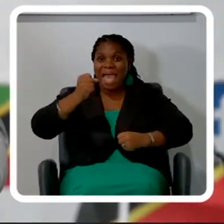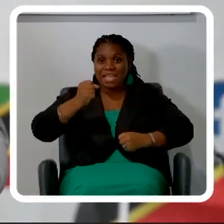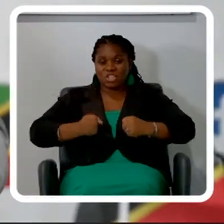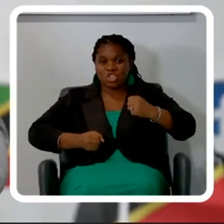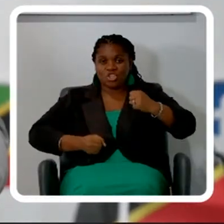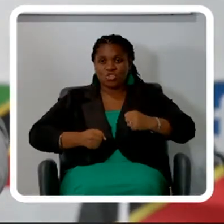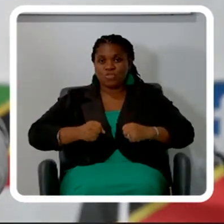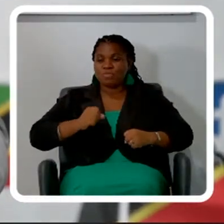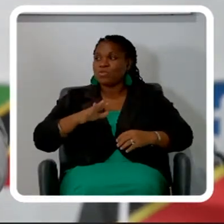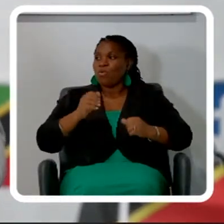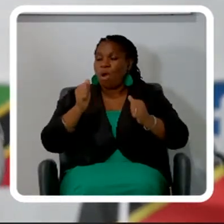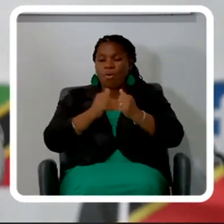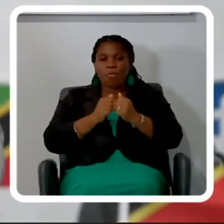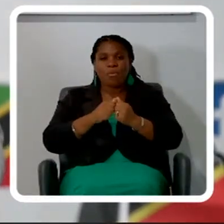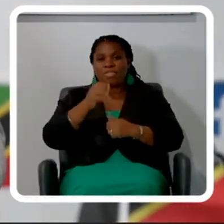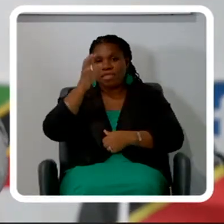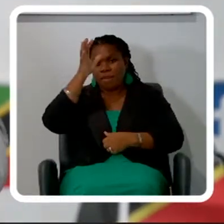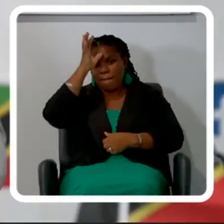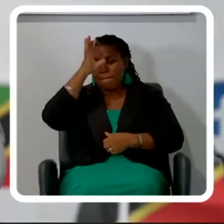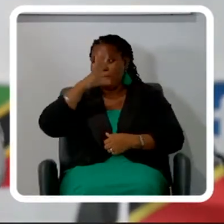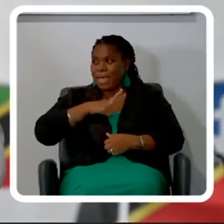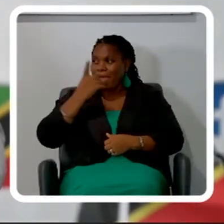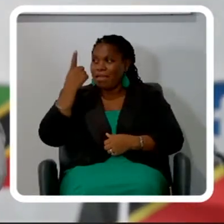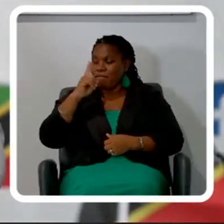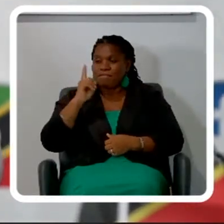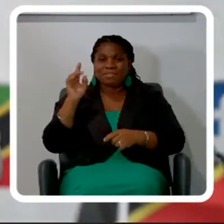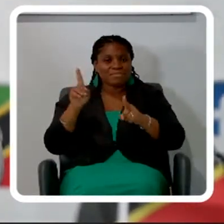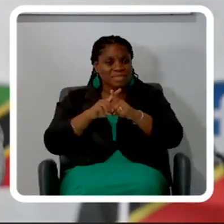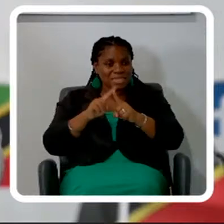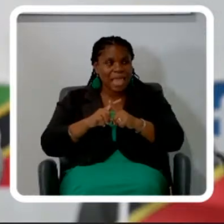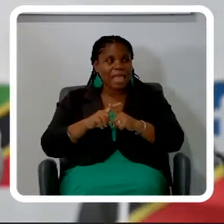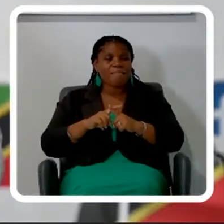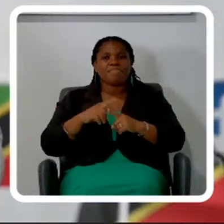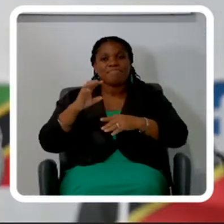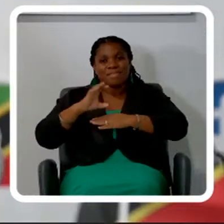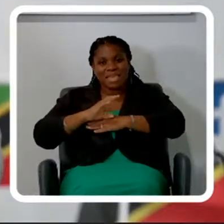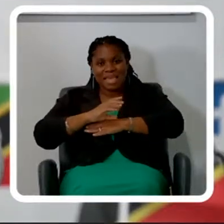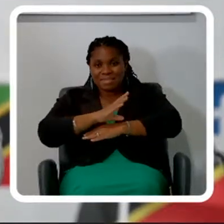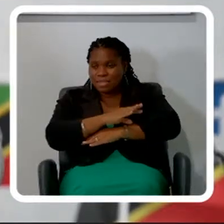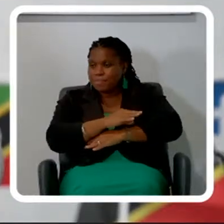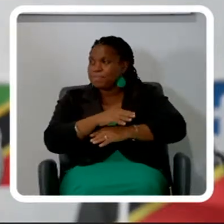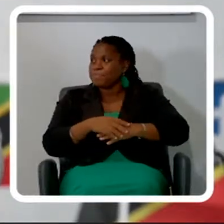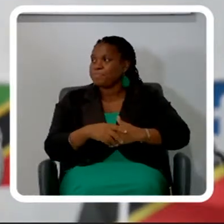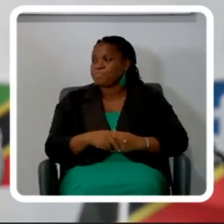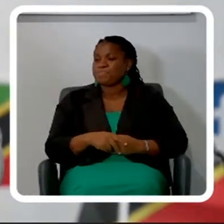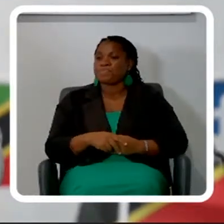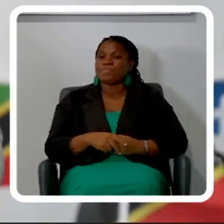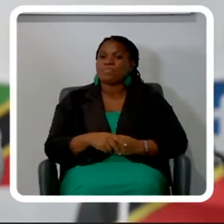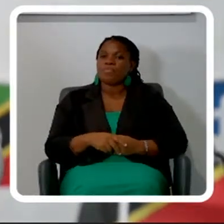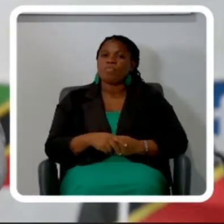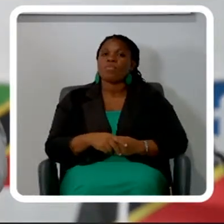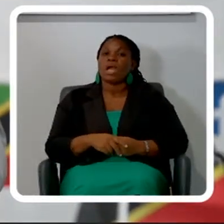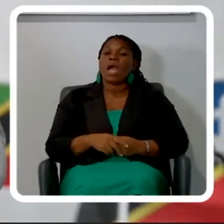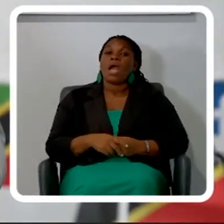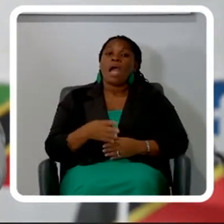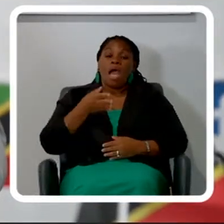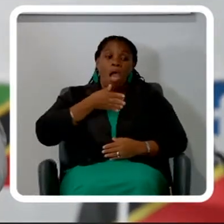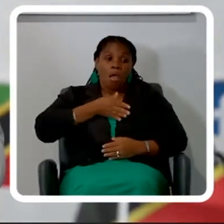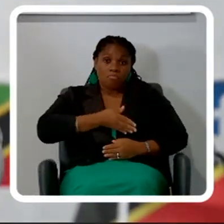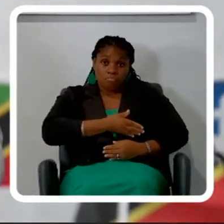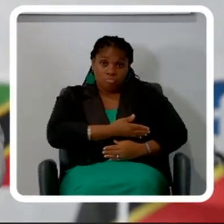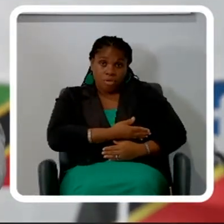But nonetheless, this is a critical matter. Breast cancer continues to be a major cause of cancer in